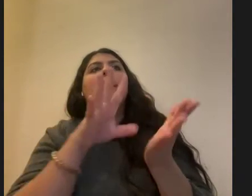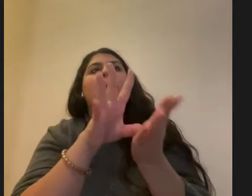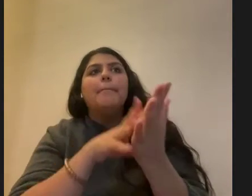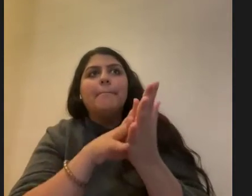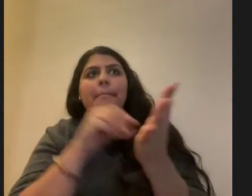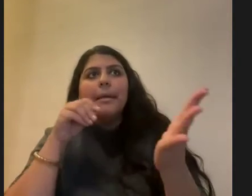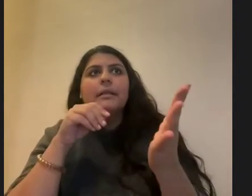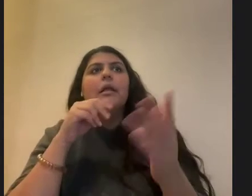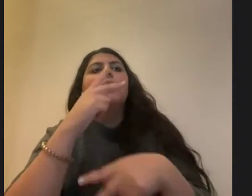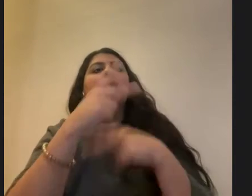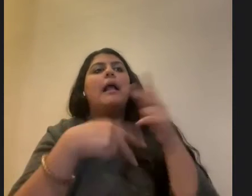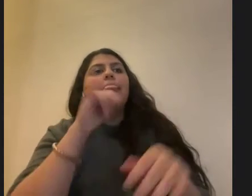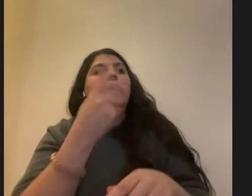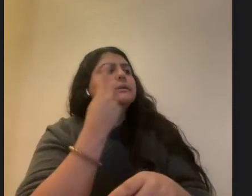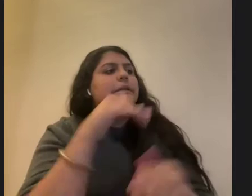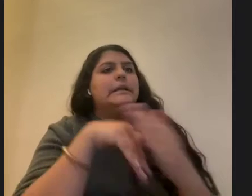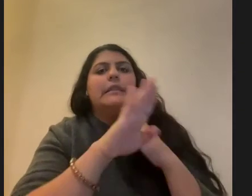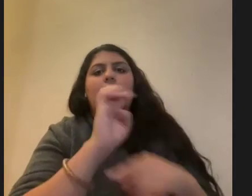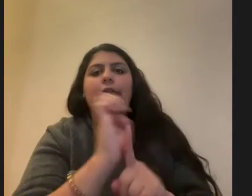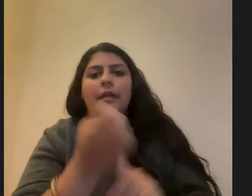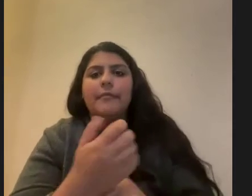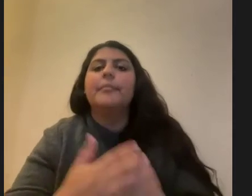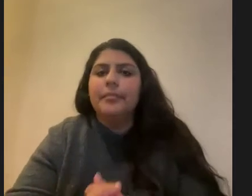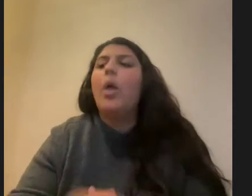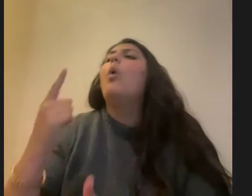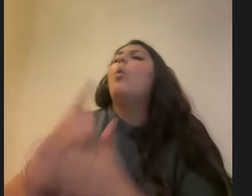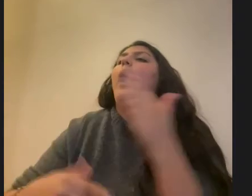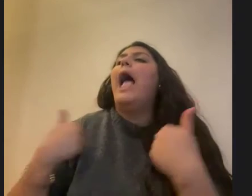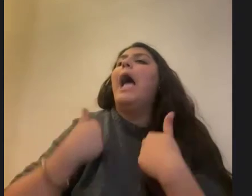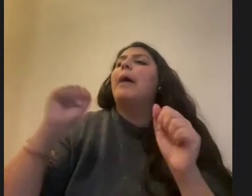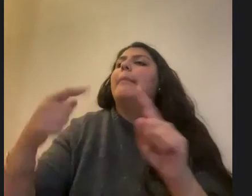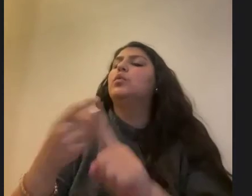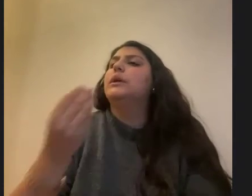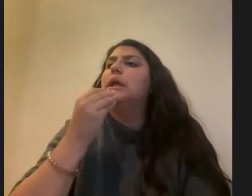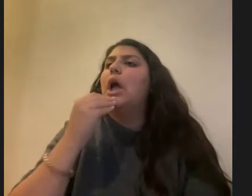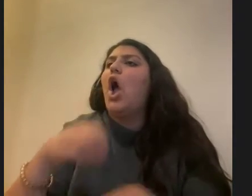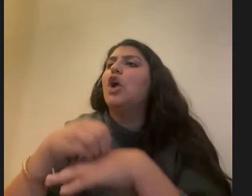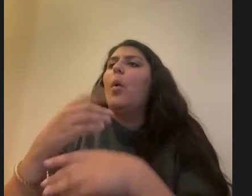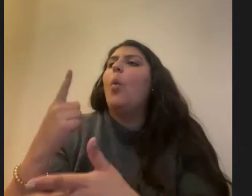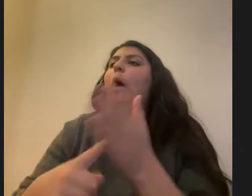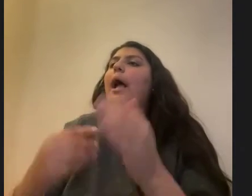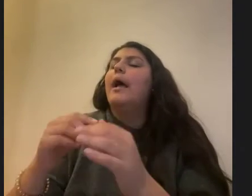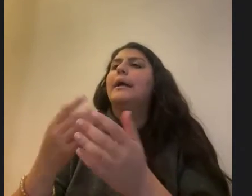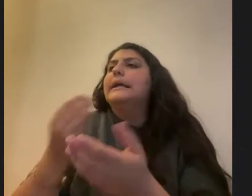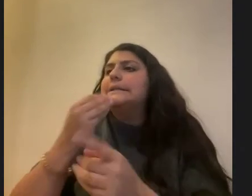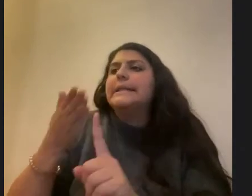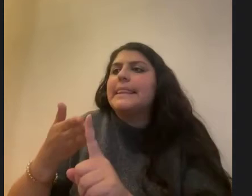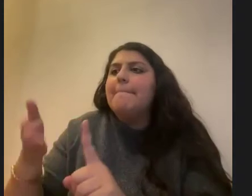Cool. Yeah. Are there any animals? What animals eat octopuses? What are their predators? Oh, there's lots of animals that eat